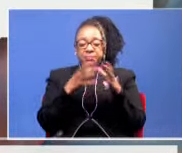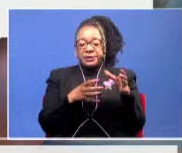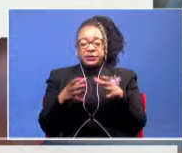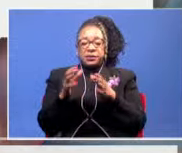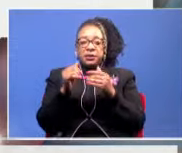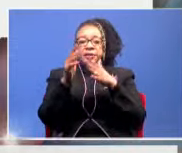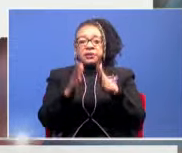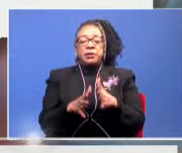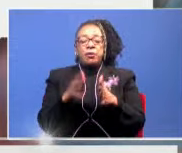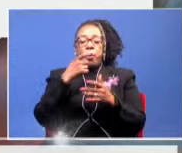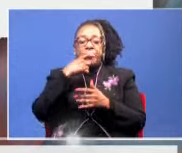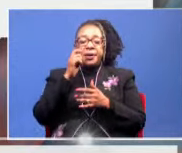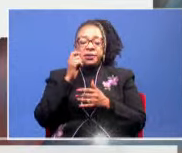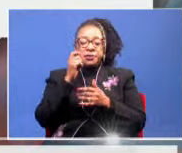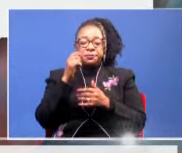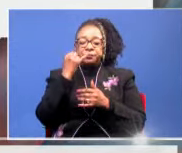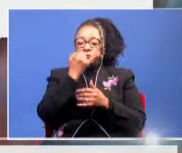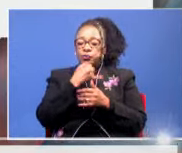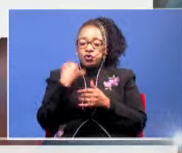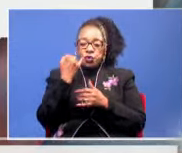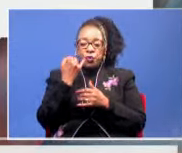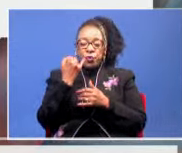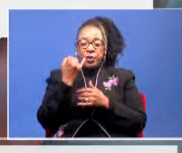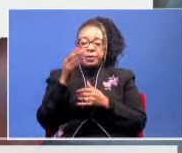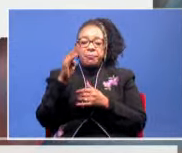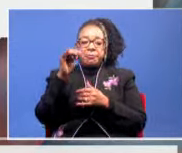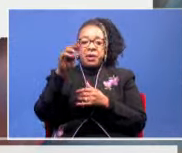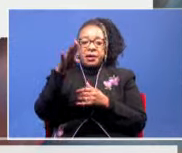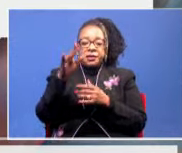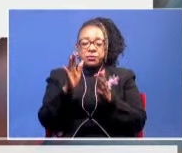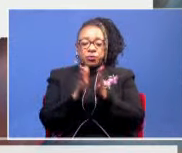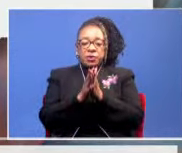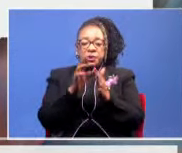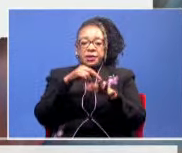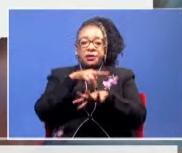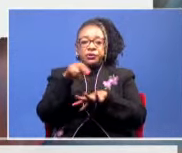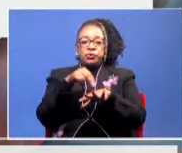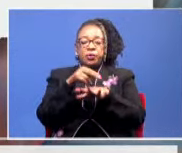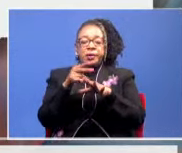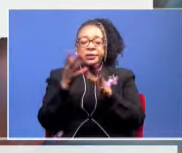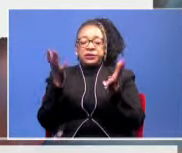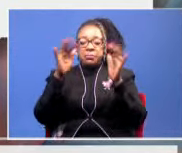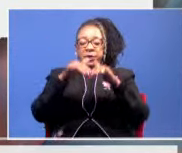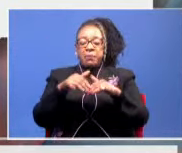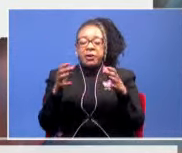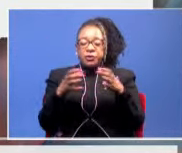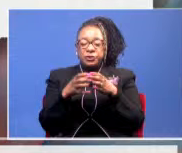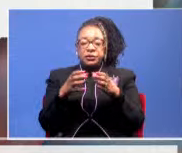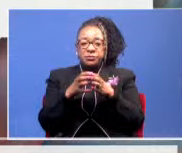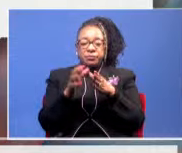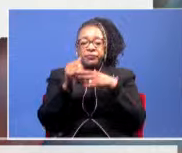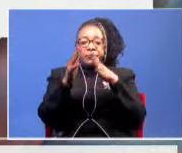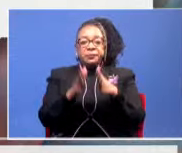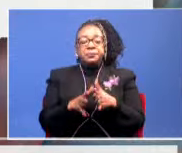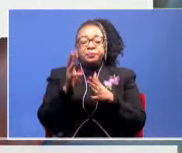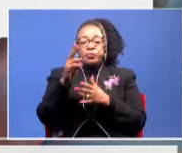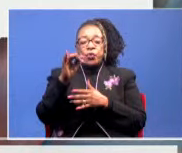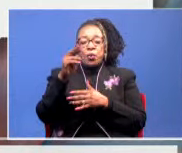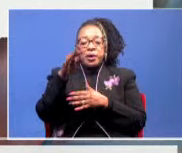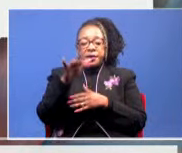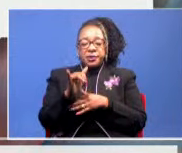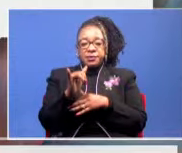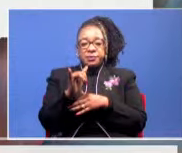Paranya, and ODM national chairman John Badi, together with the National Assembly minority leader Opiyo Wandayi, ODM as